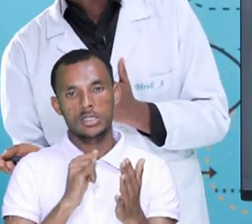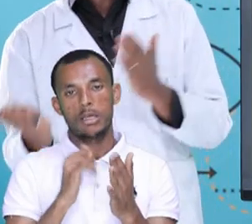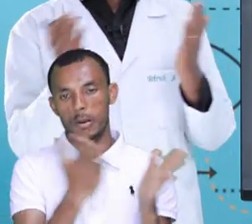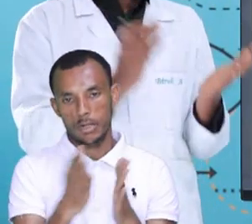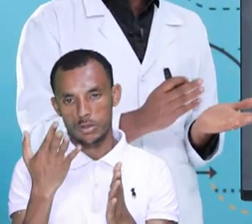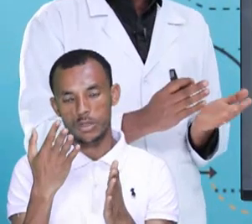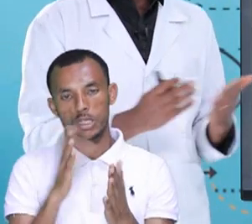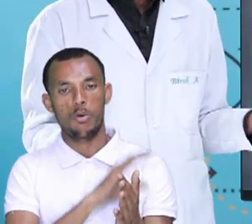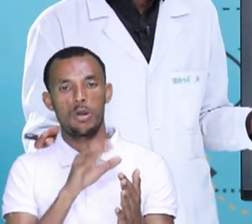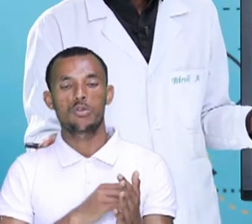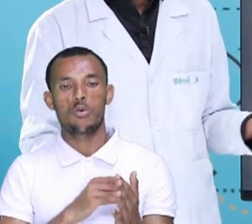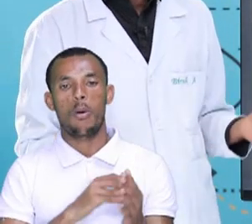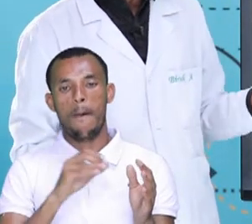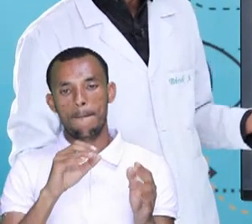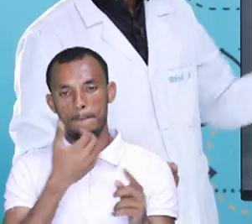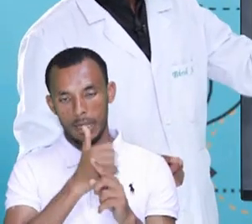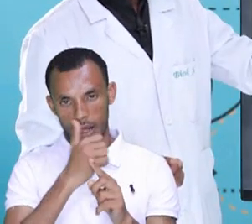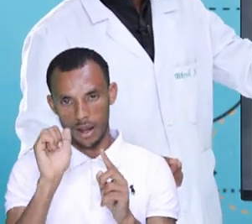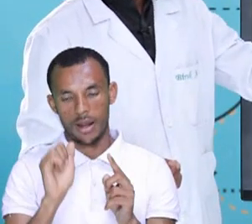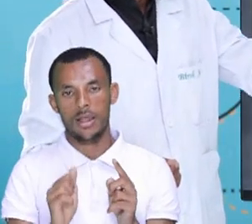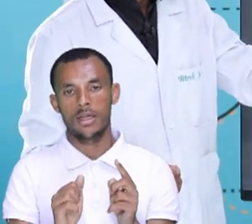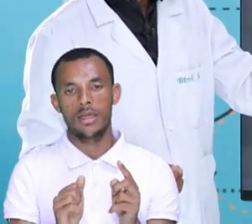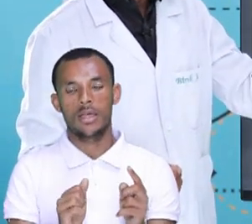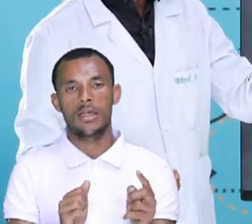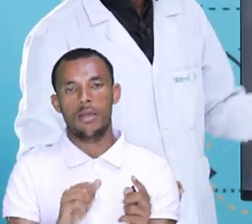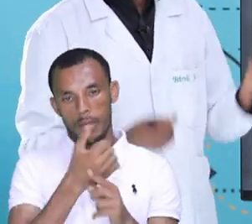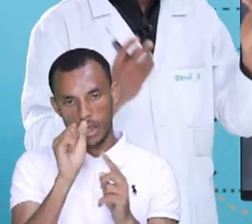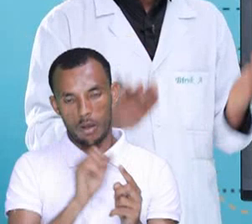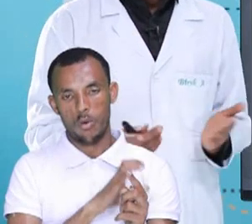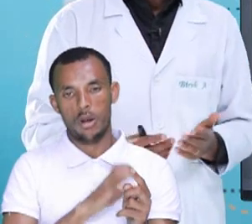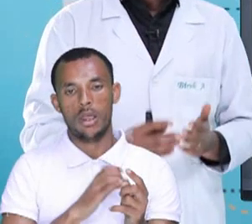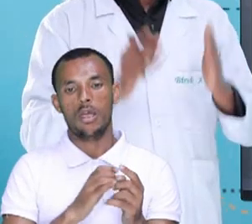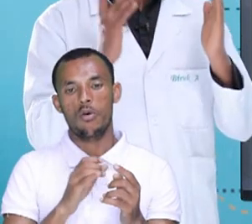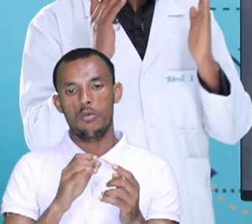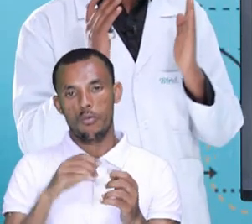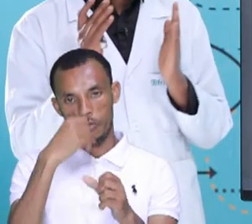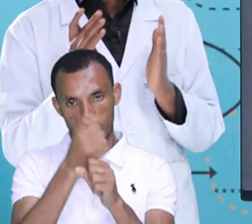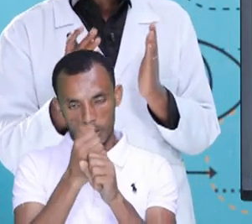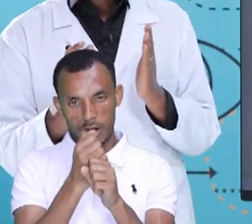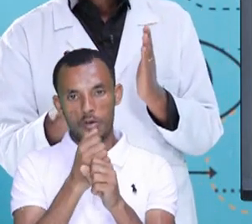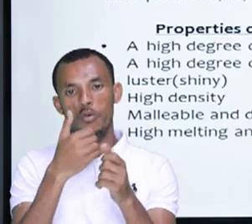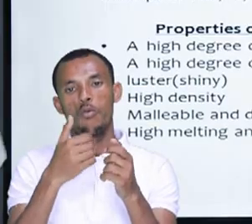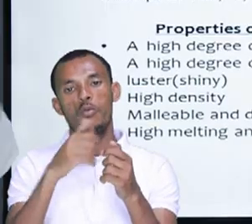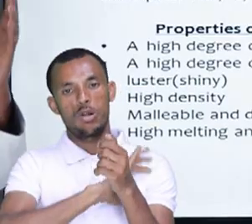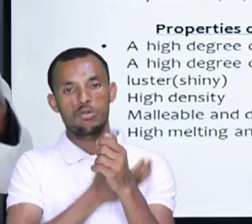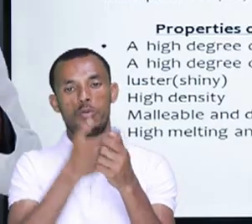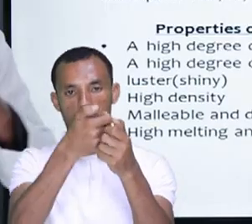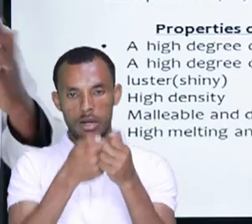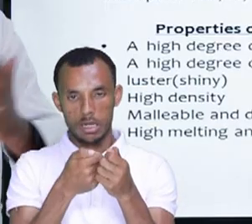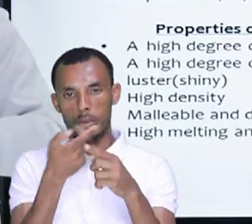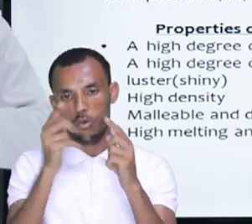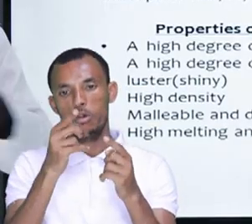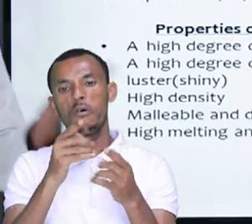metal, the properties of non-metal, or it is metals. Therefore, metallic bonding is formed by force of attraction between